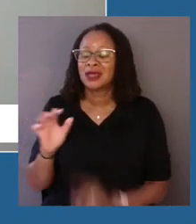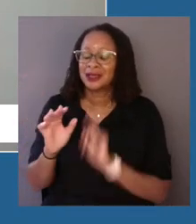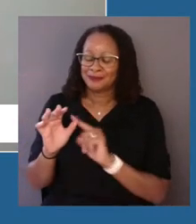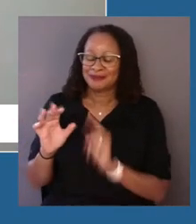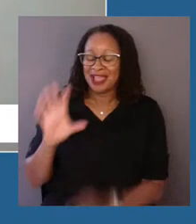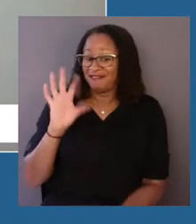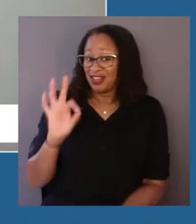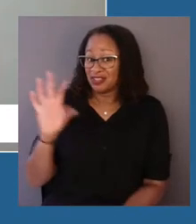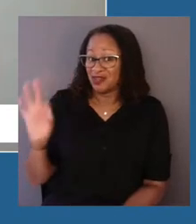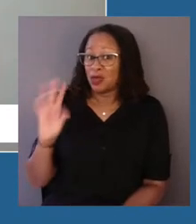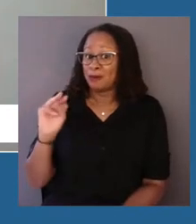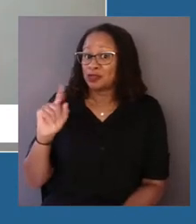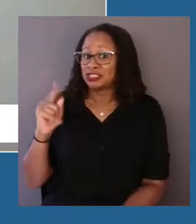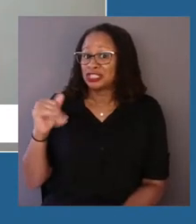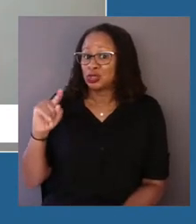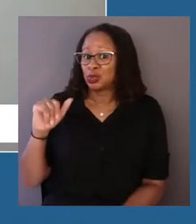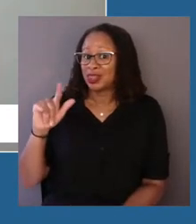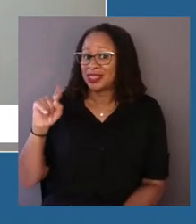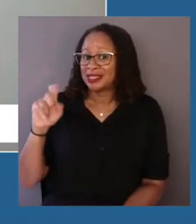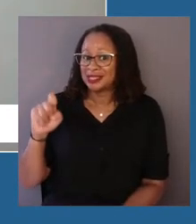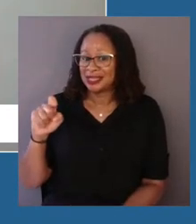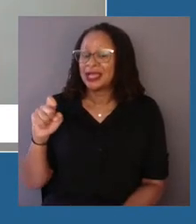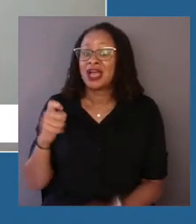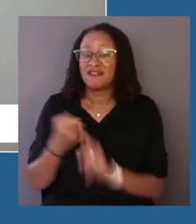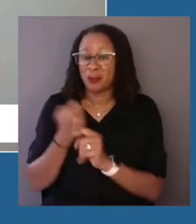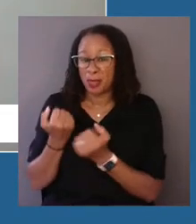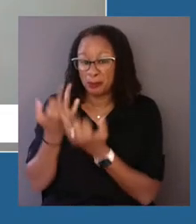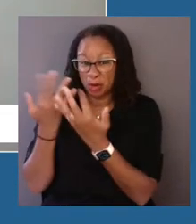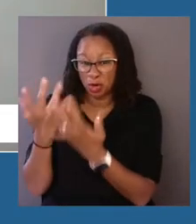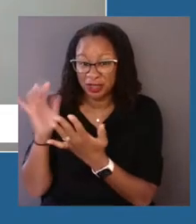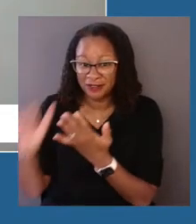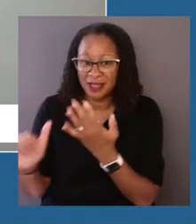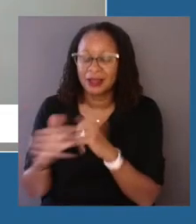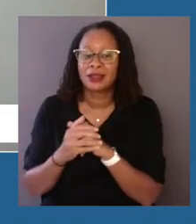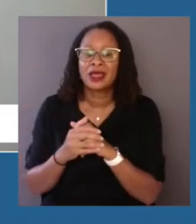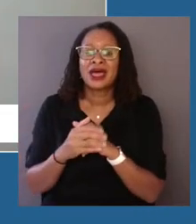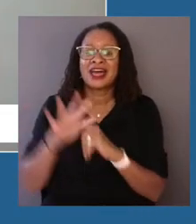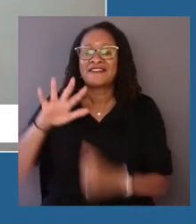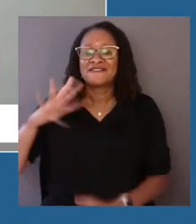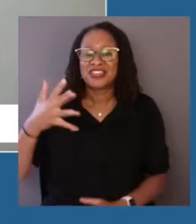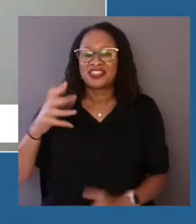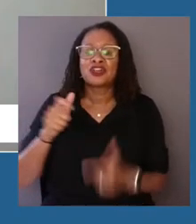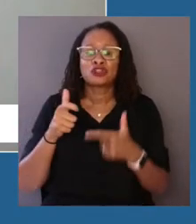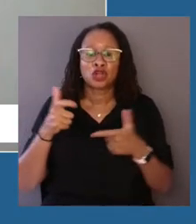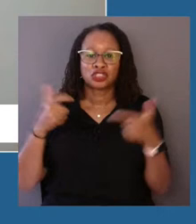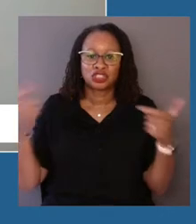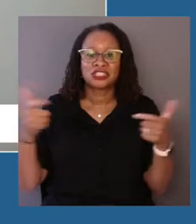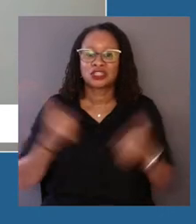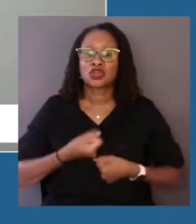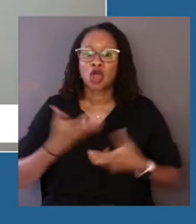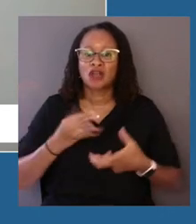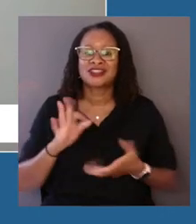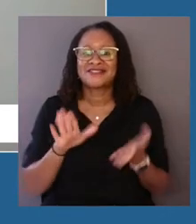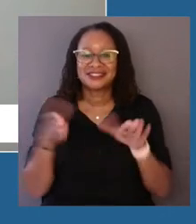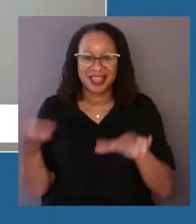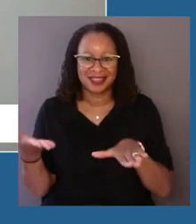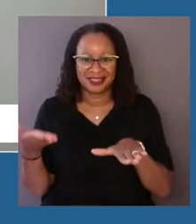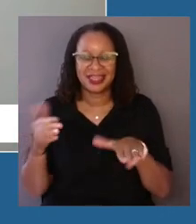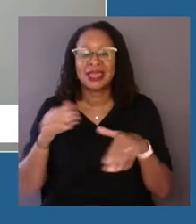matter from the burning of fossil fuels, in other words, the fifth largest cause of death in the